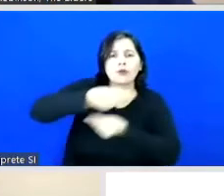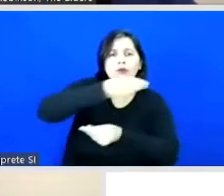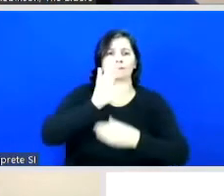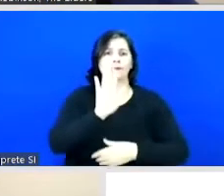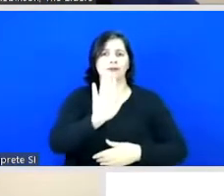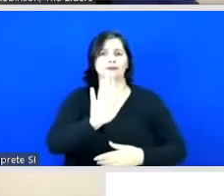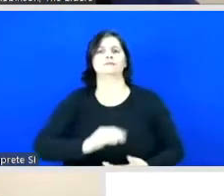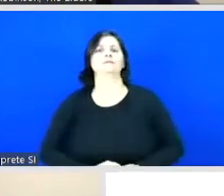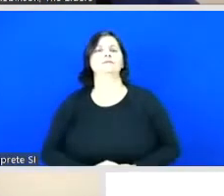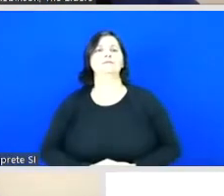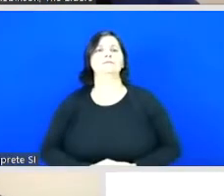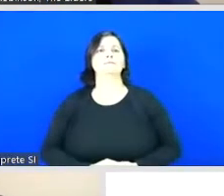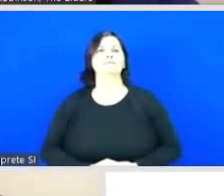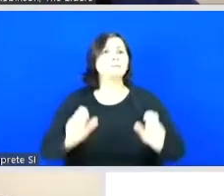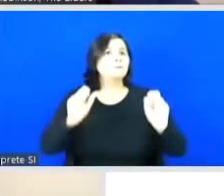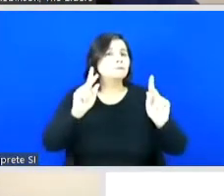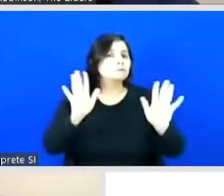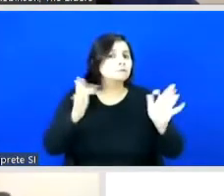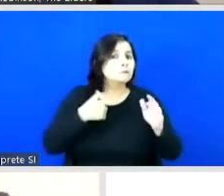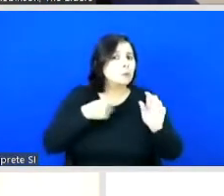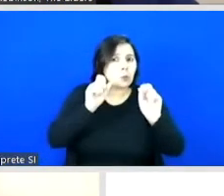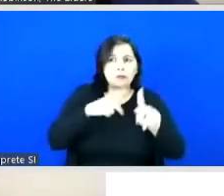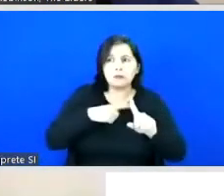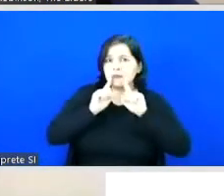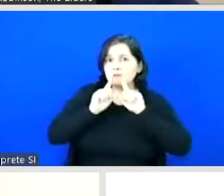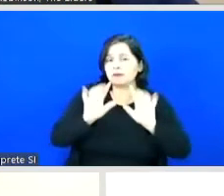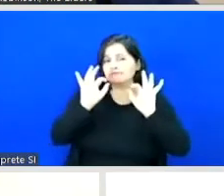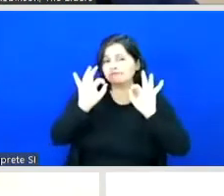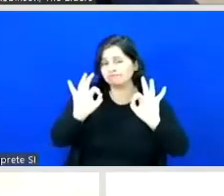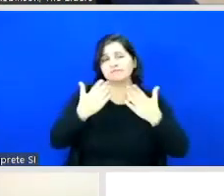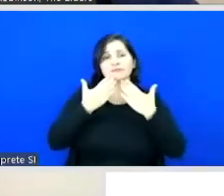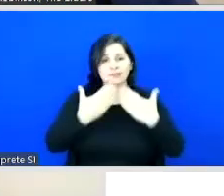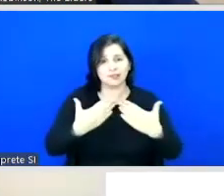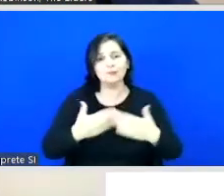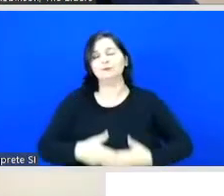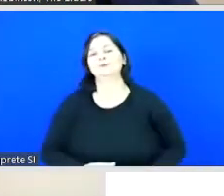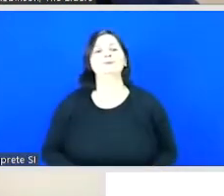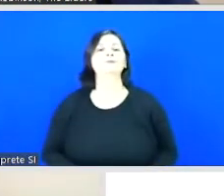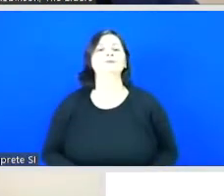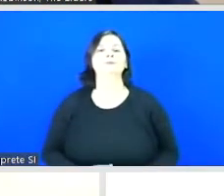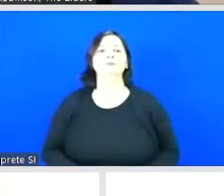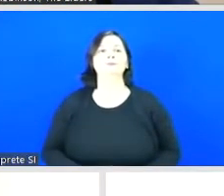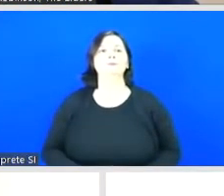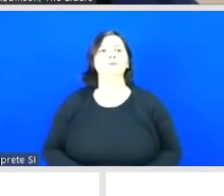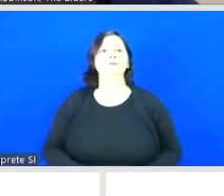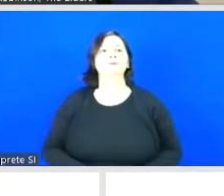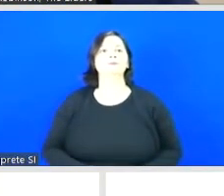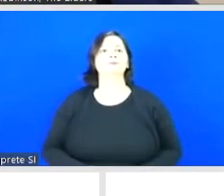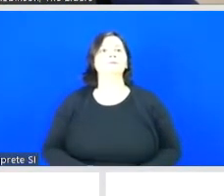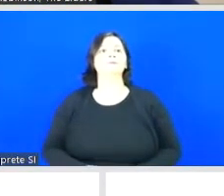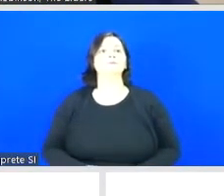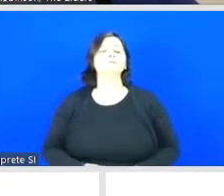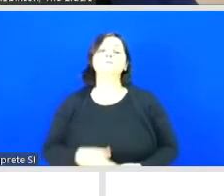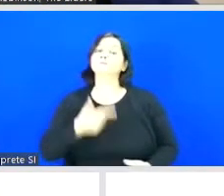Thank you. Thank you very much. It was a really interesting response, and thank you for sharing the experience of what you are doing in